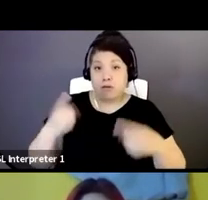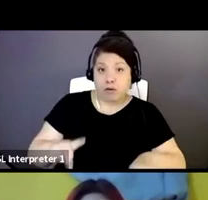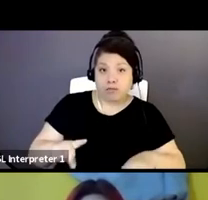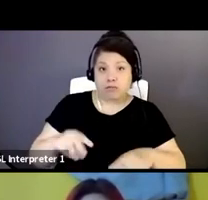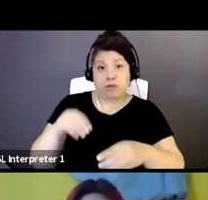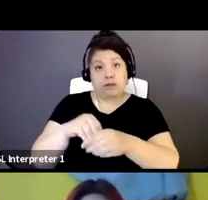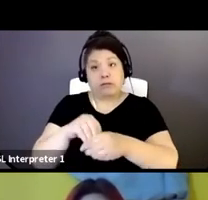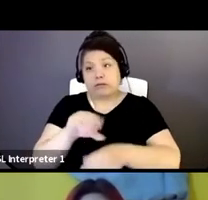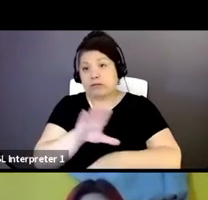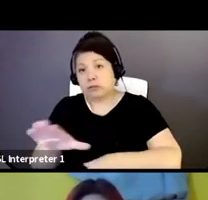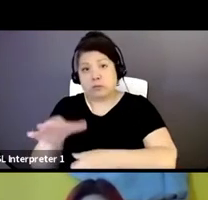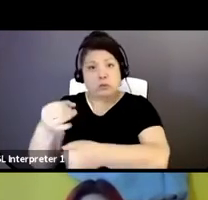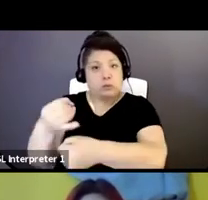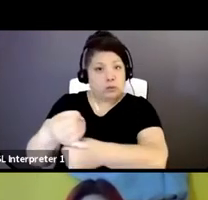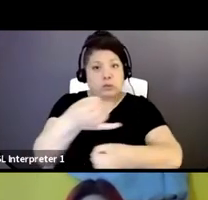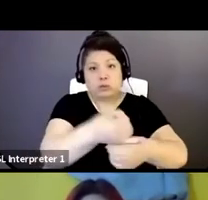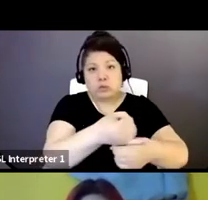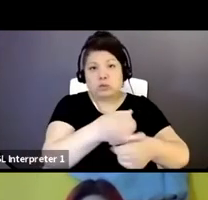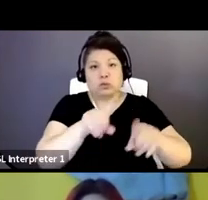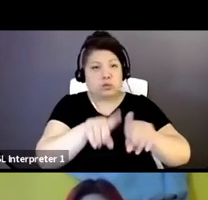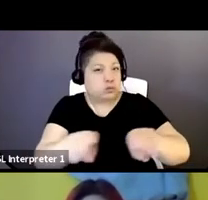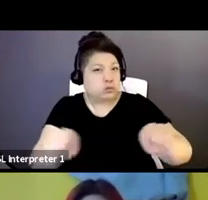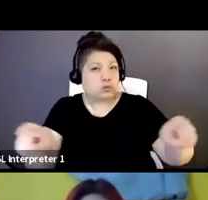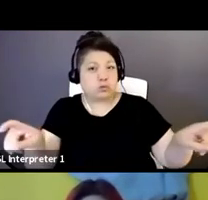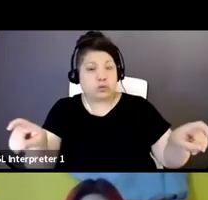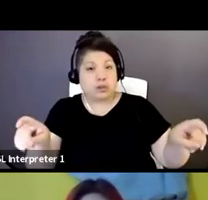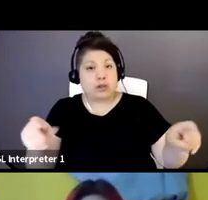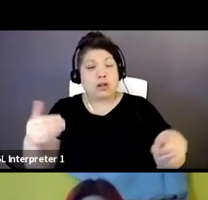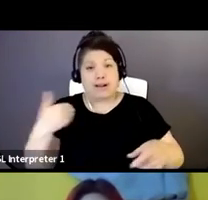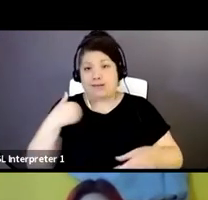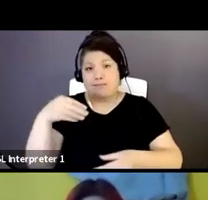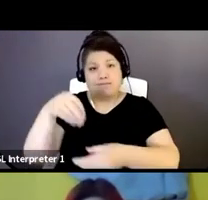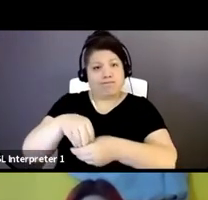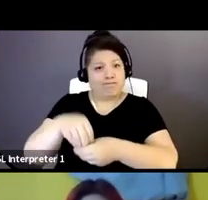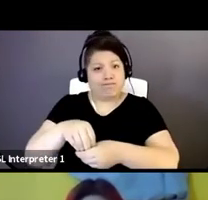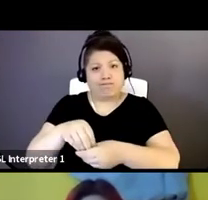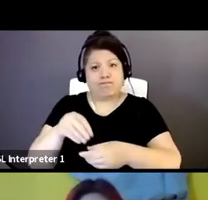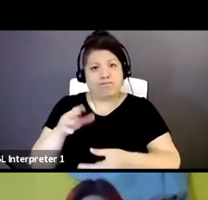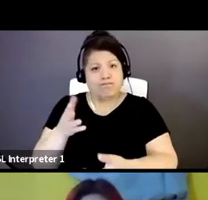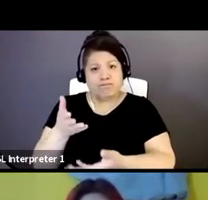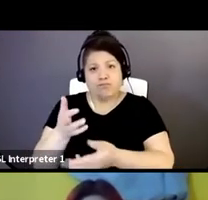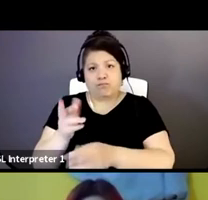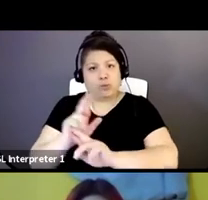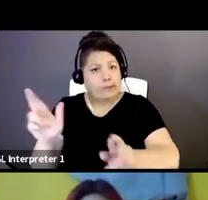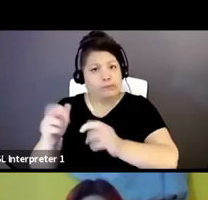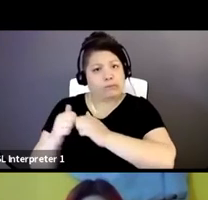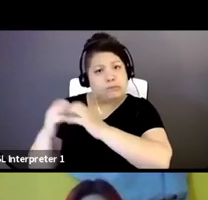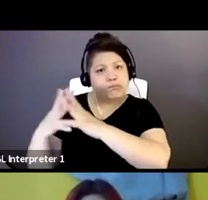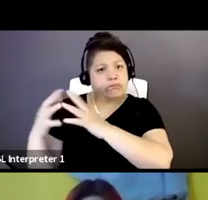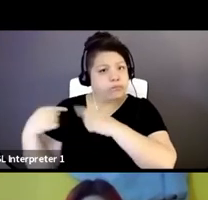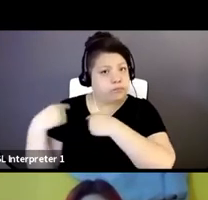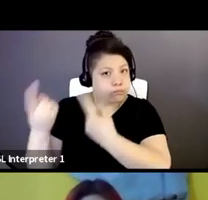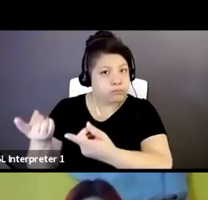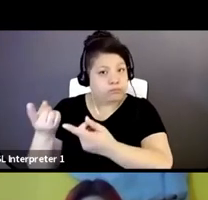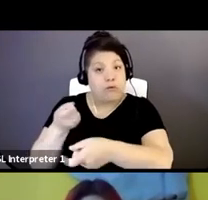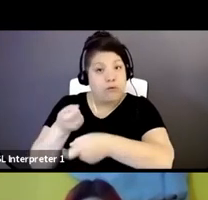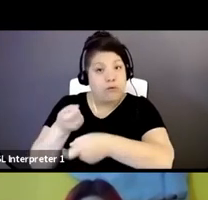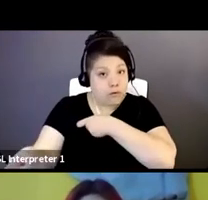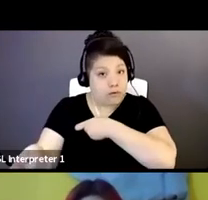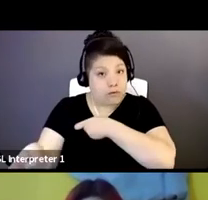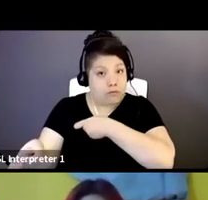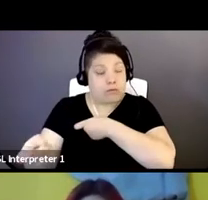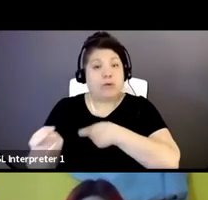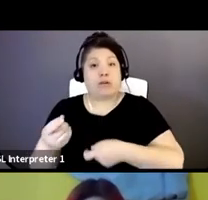systems, that the violence that is inherent in these systems harms more than it does